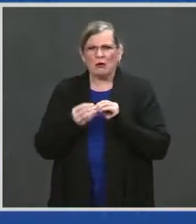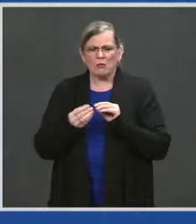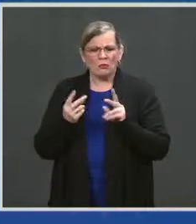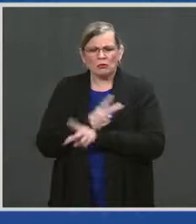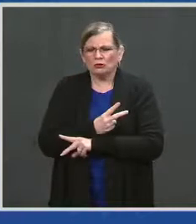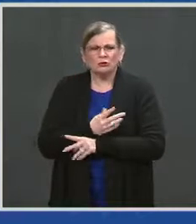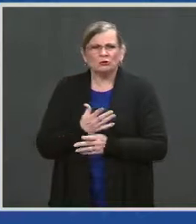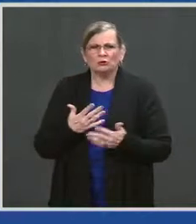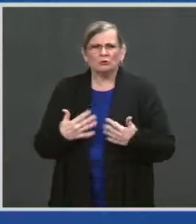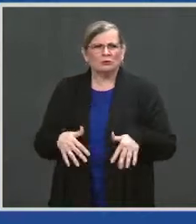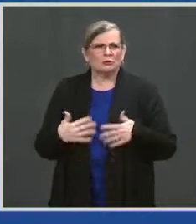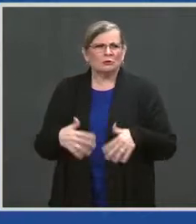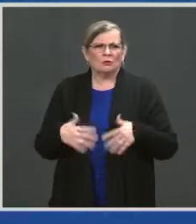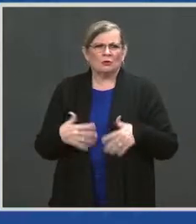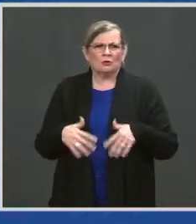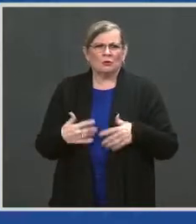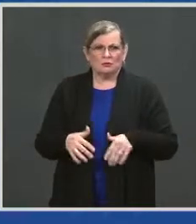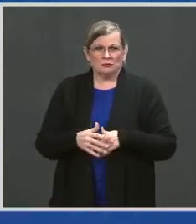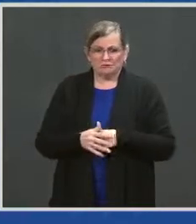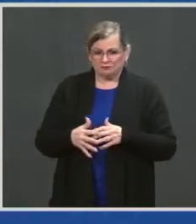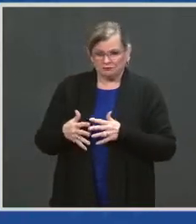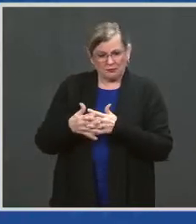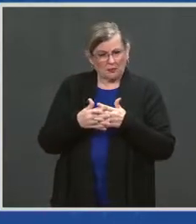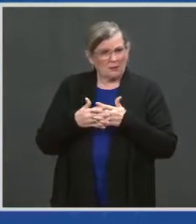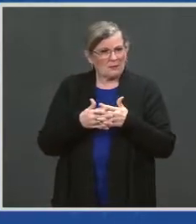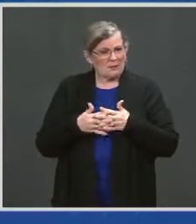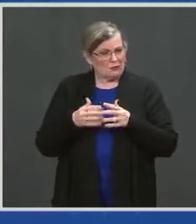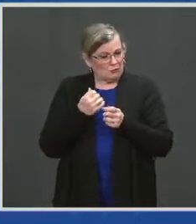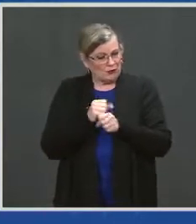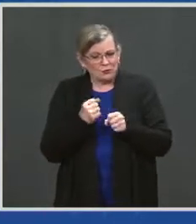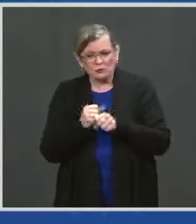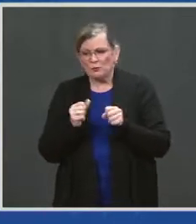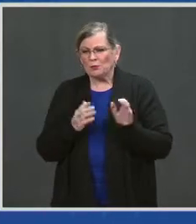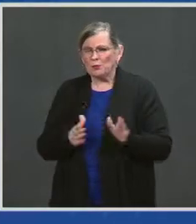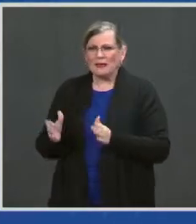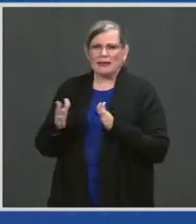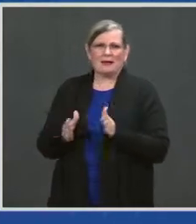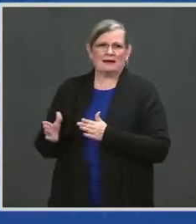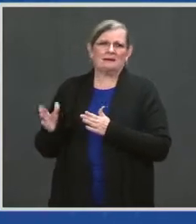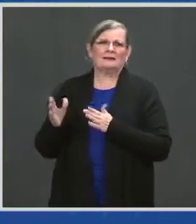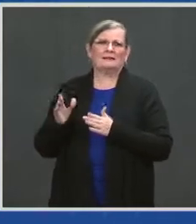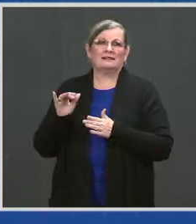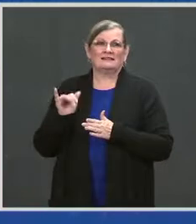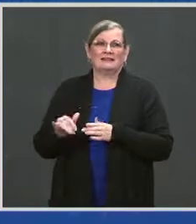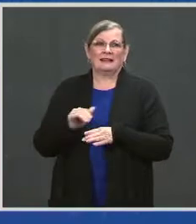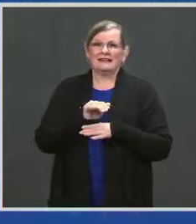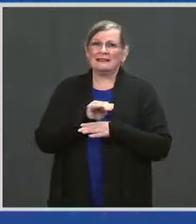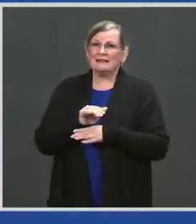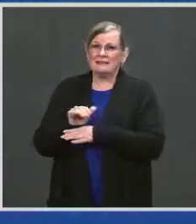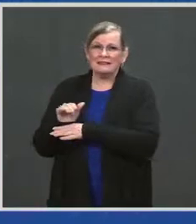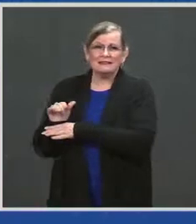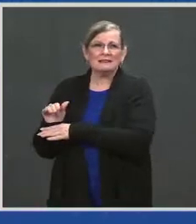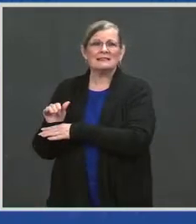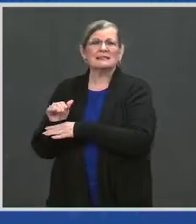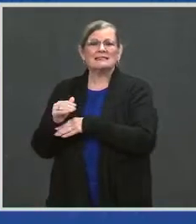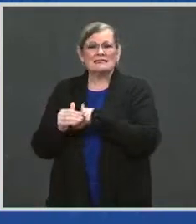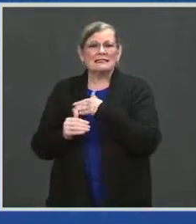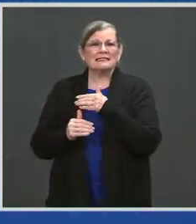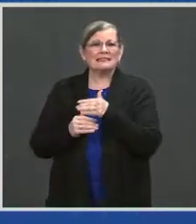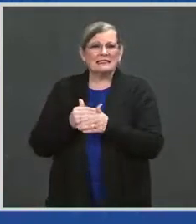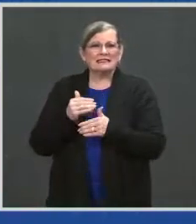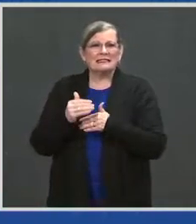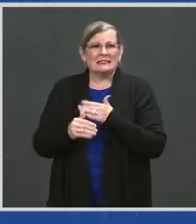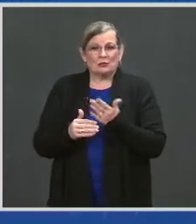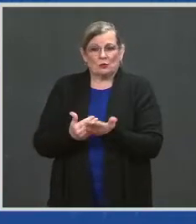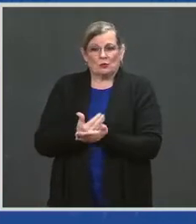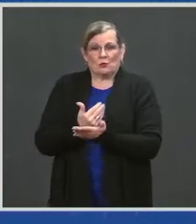out. And yes, the American Rescue Plan is laying the foundation for that economy. But we still need the American Jobs Plan